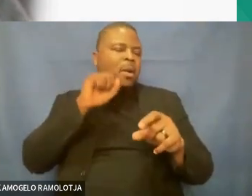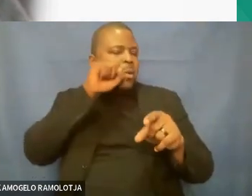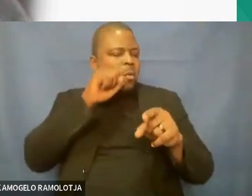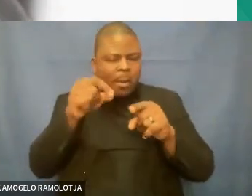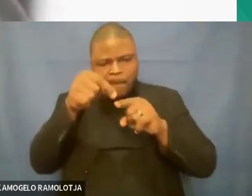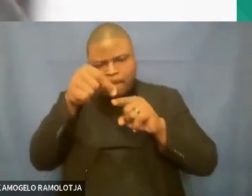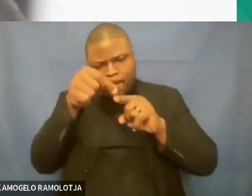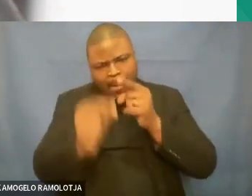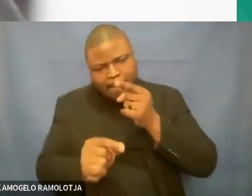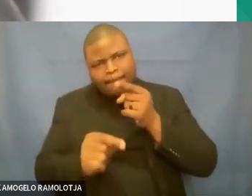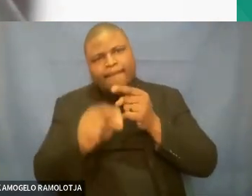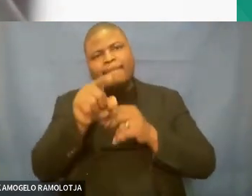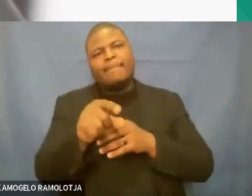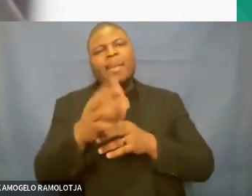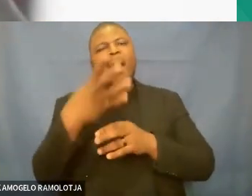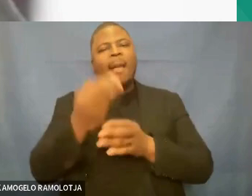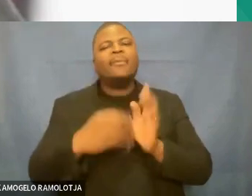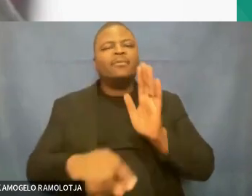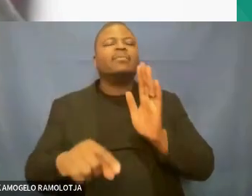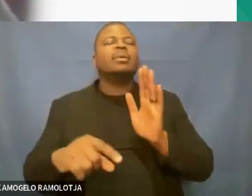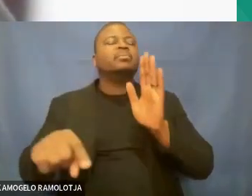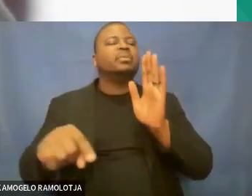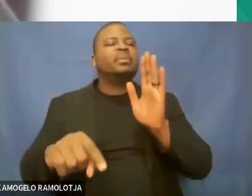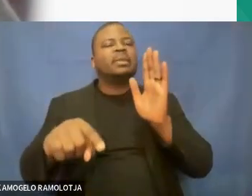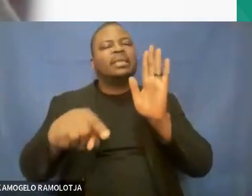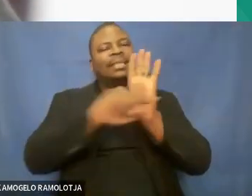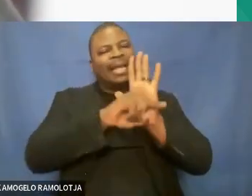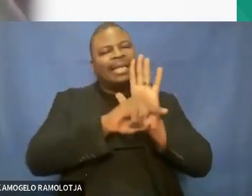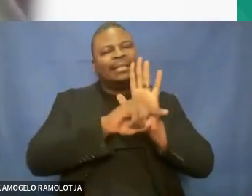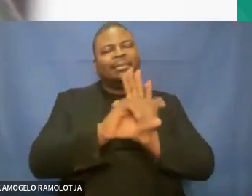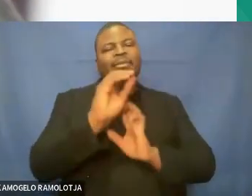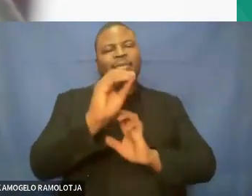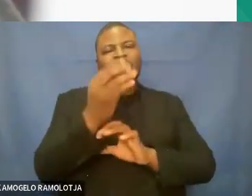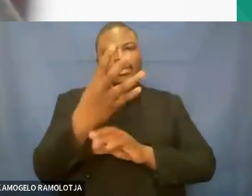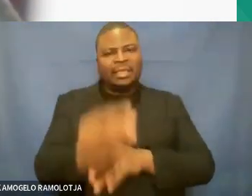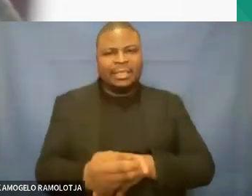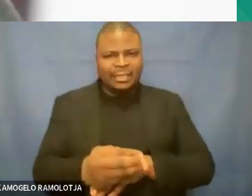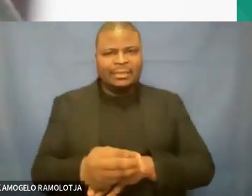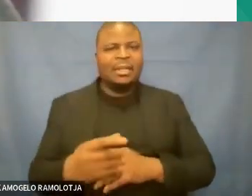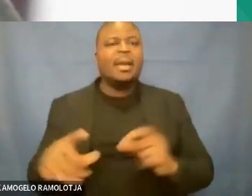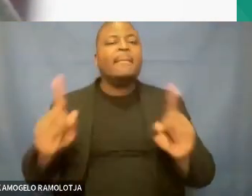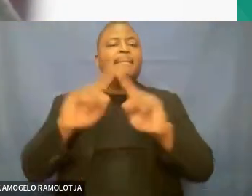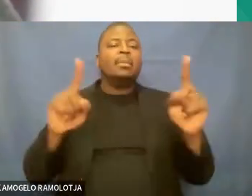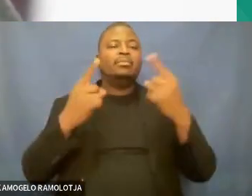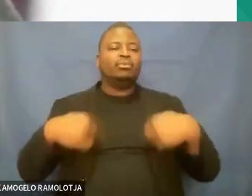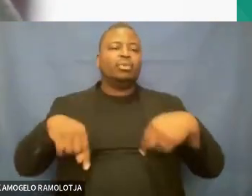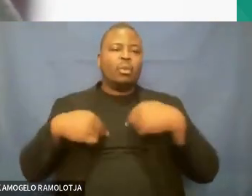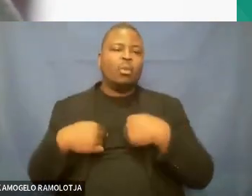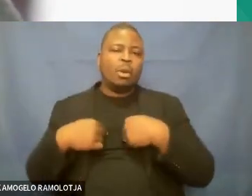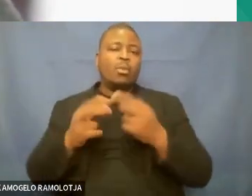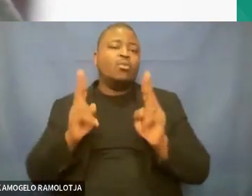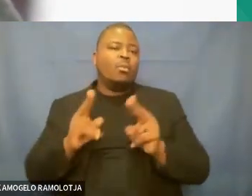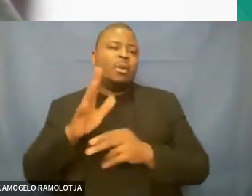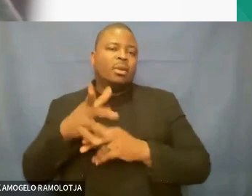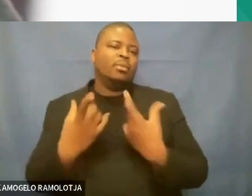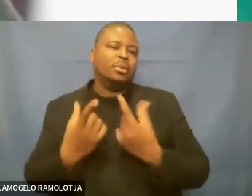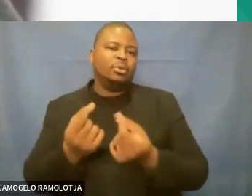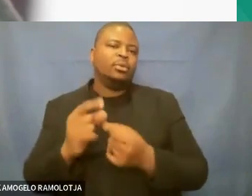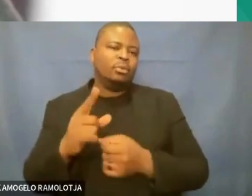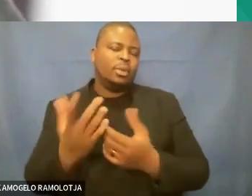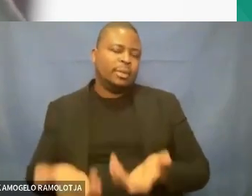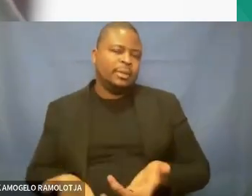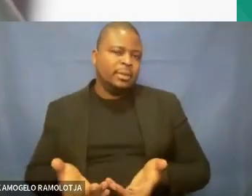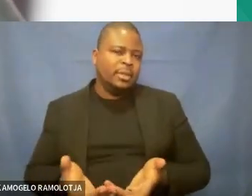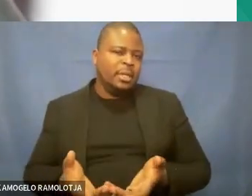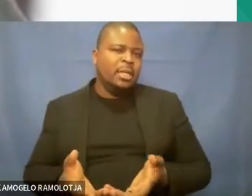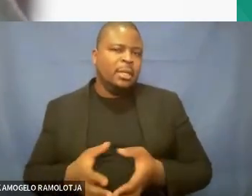of negative masculinity that is associated with it. So what you normally do in these issues when you deal with gender transformative